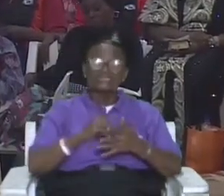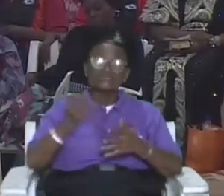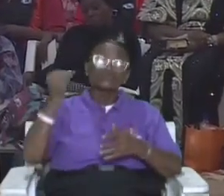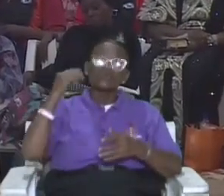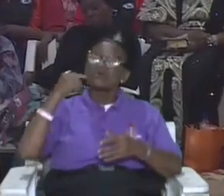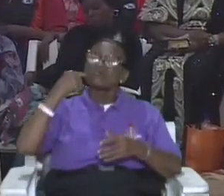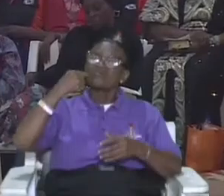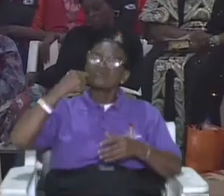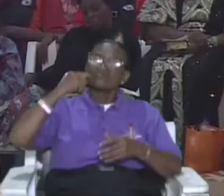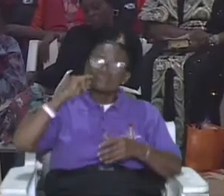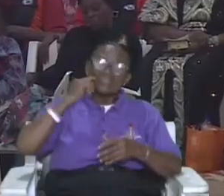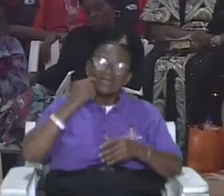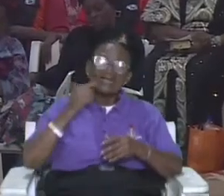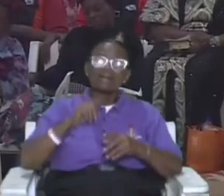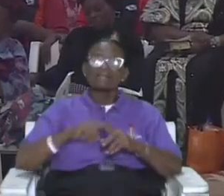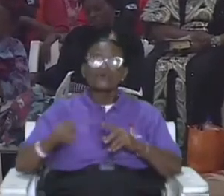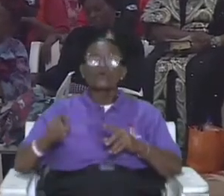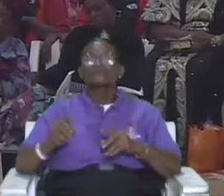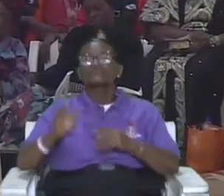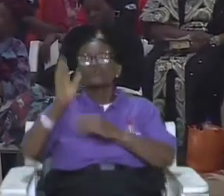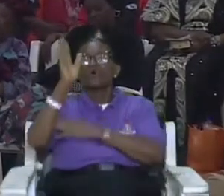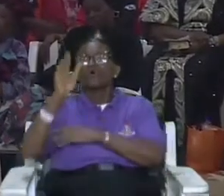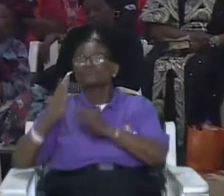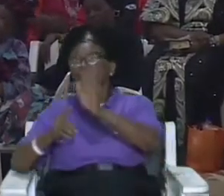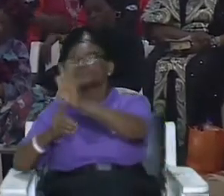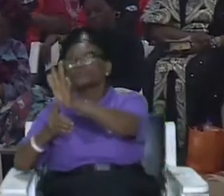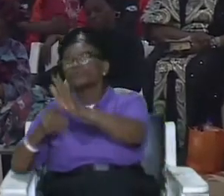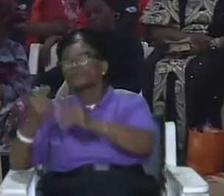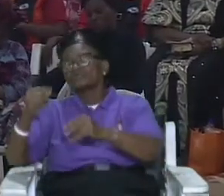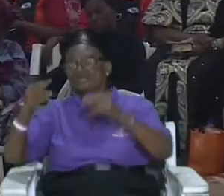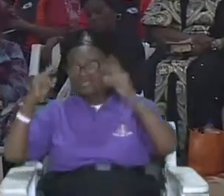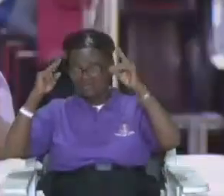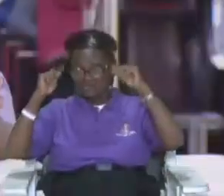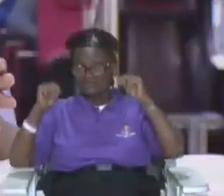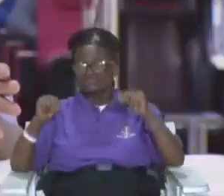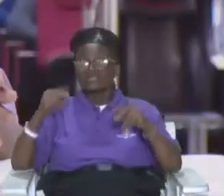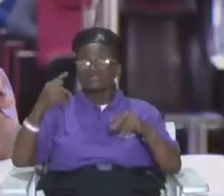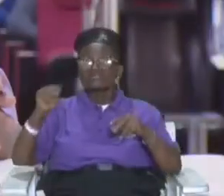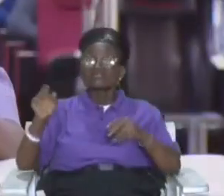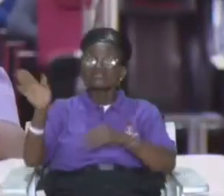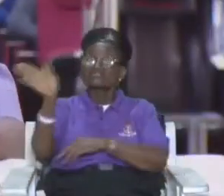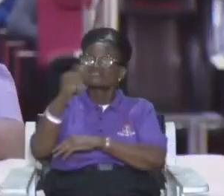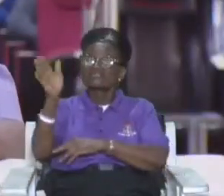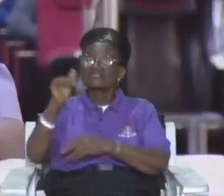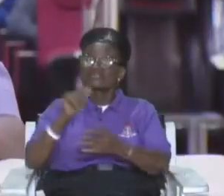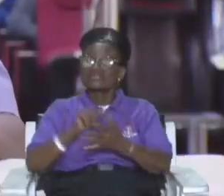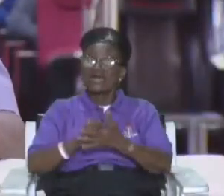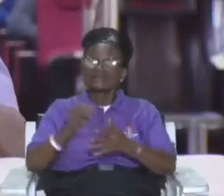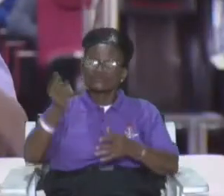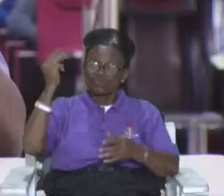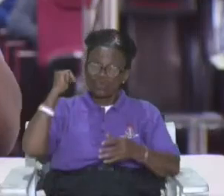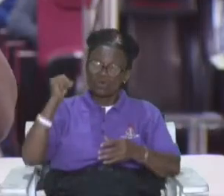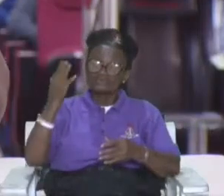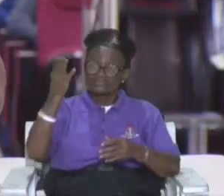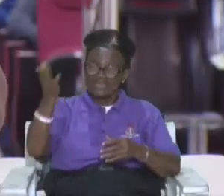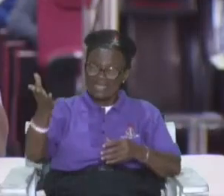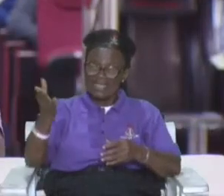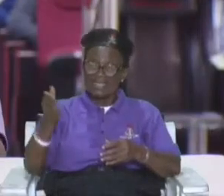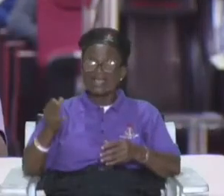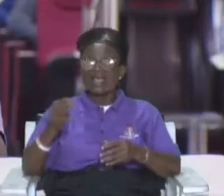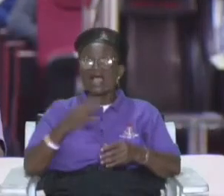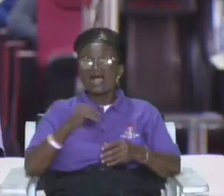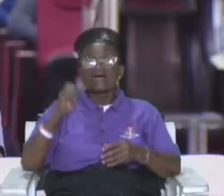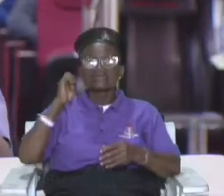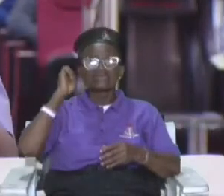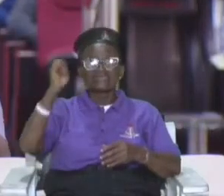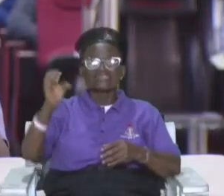But God showed Moses a tree that was by the poolside. And he took a